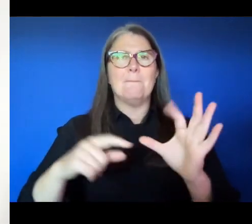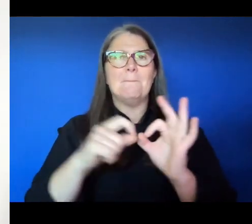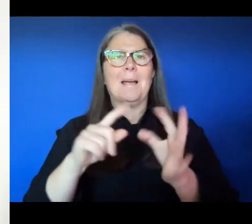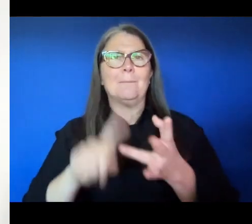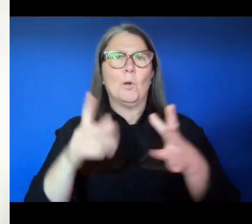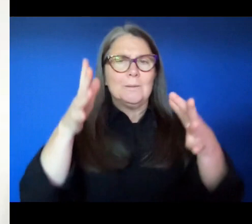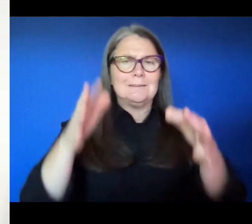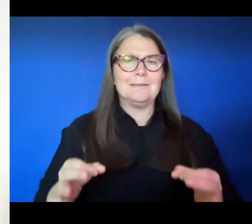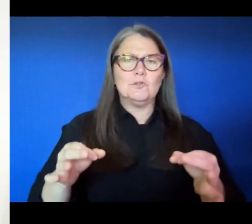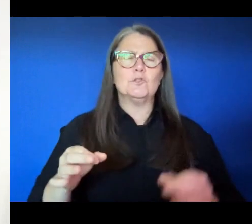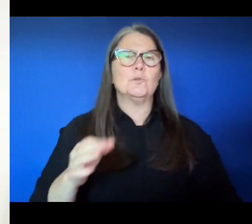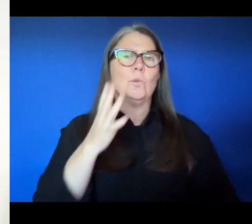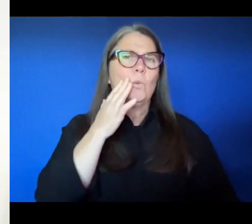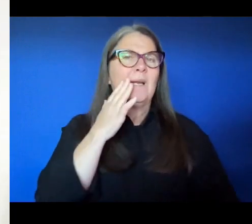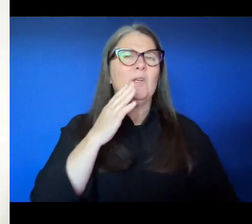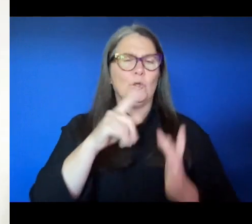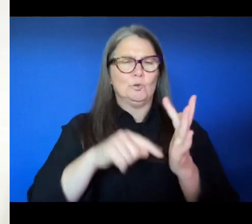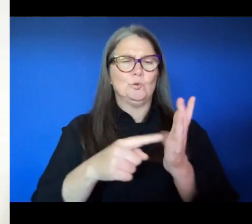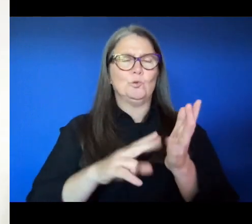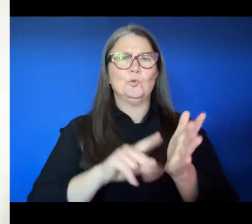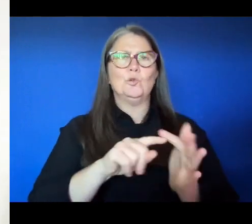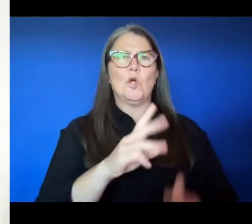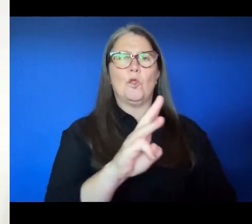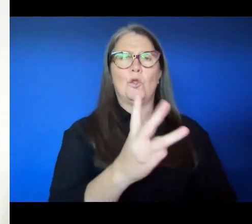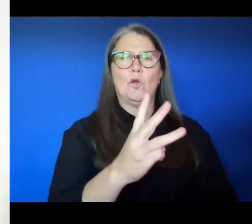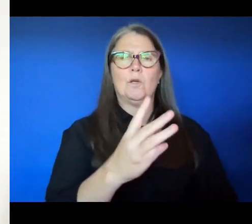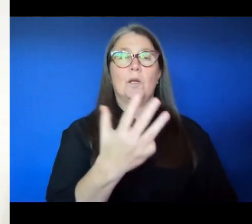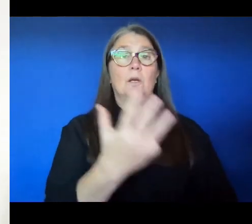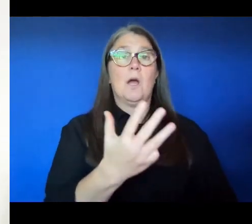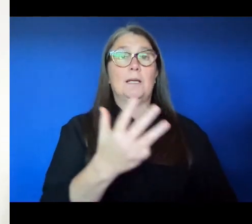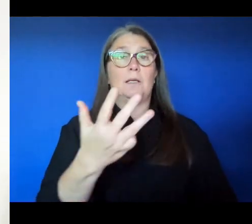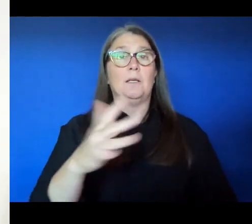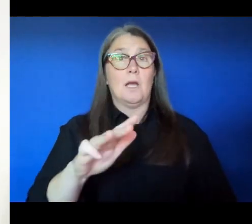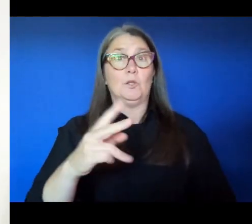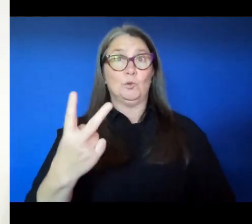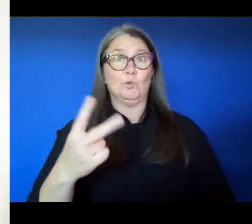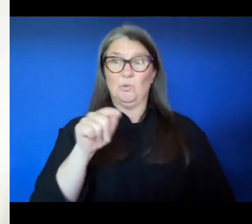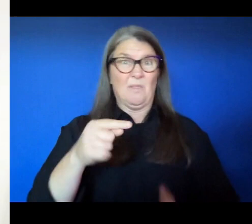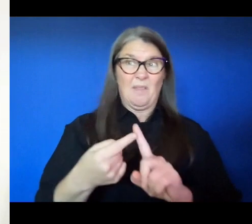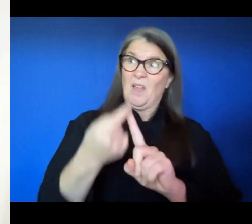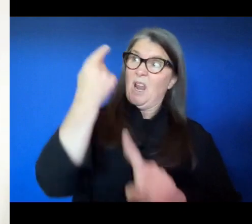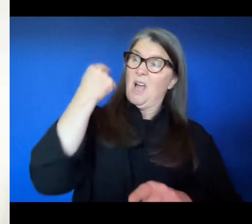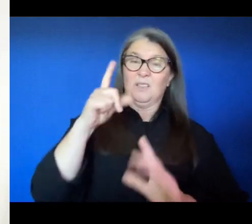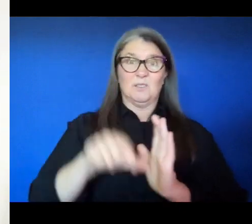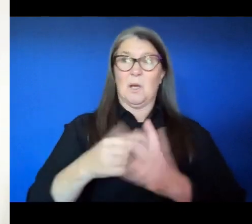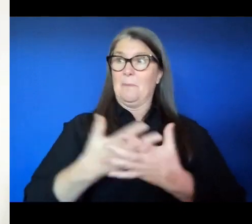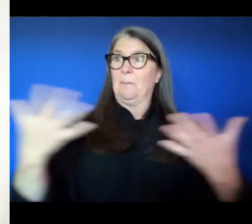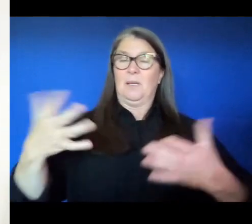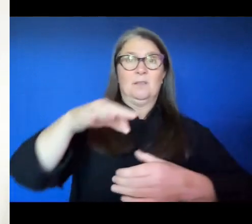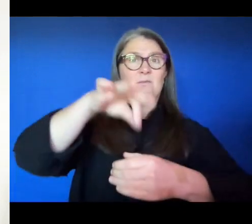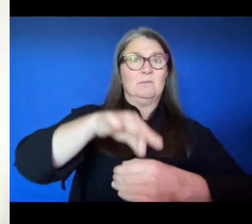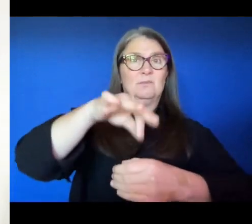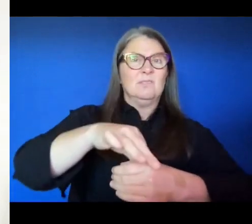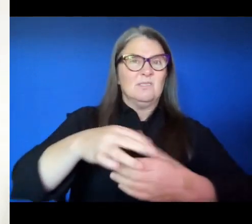week. You know, that is the last time we've had a major referendum, and I guess under the theme and